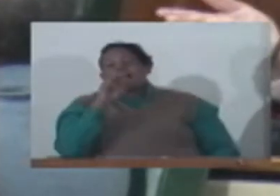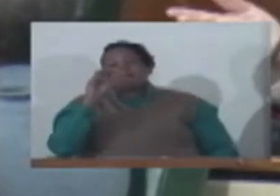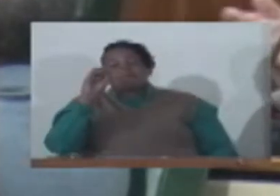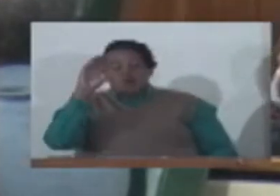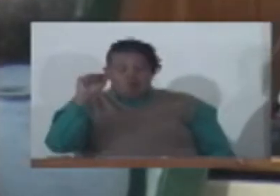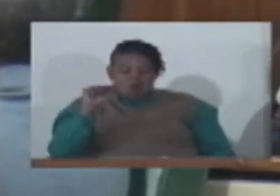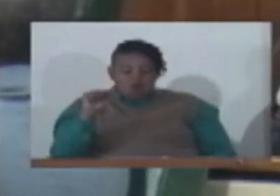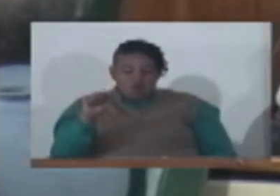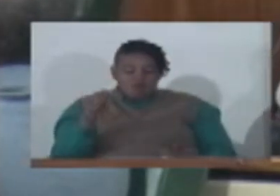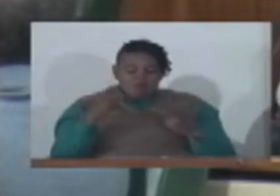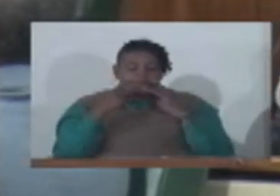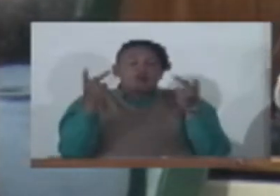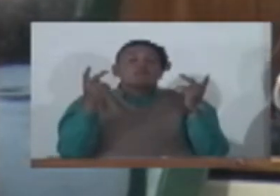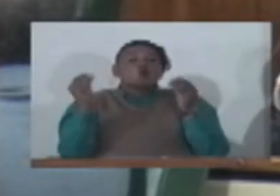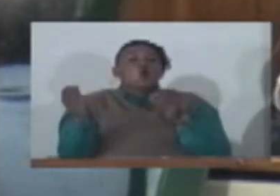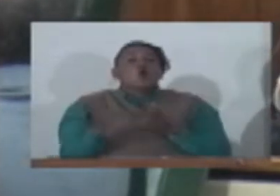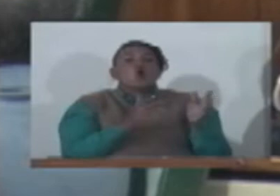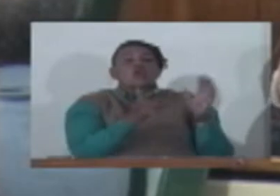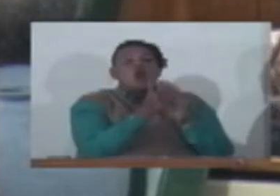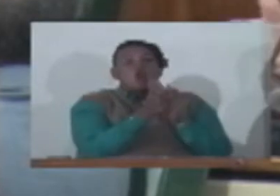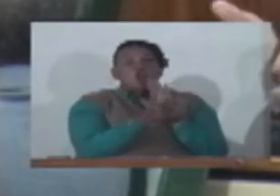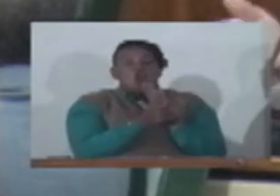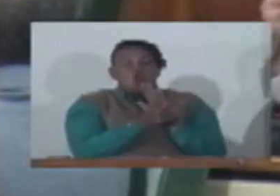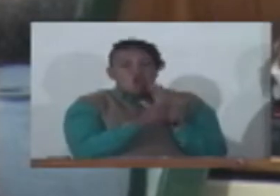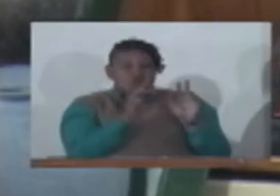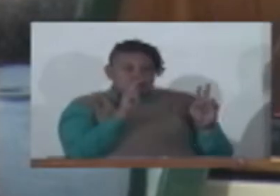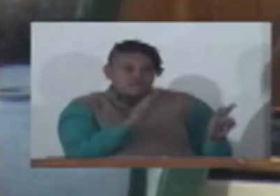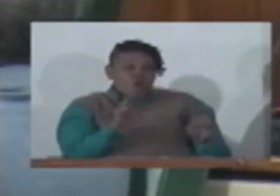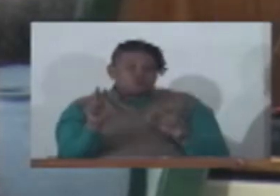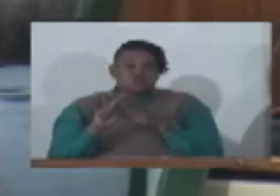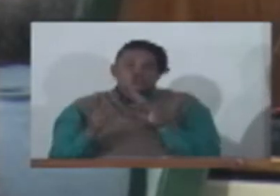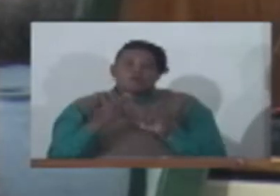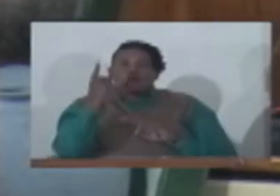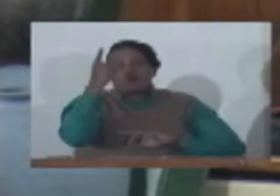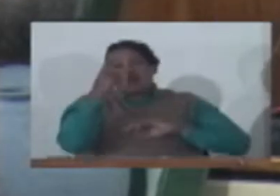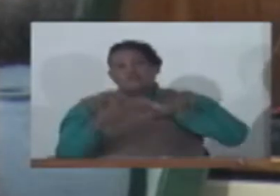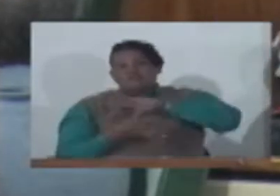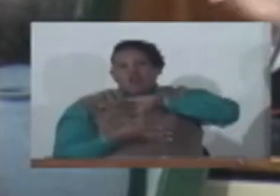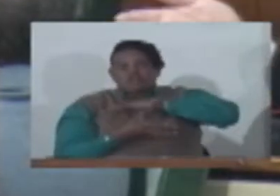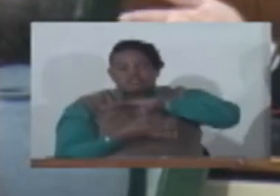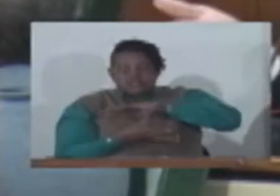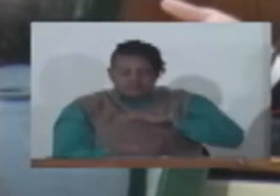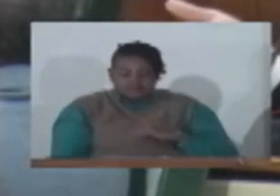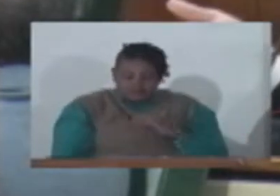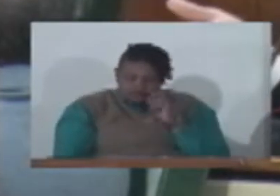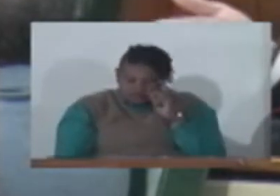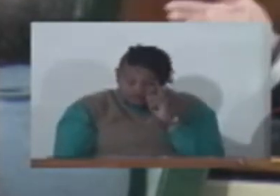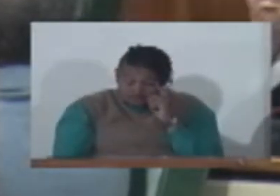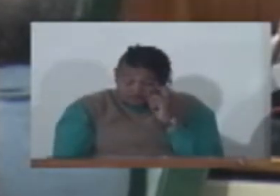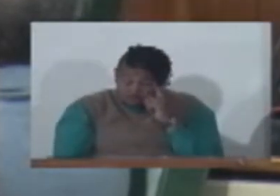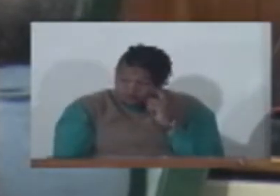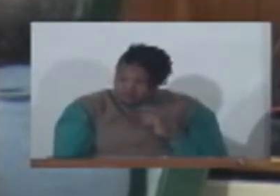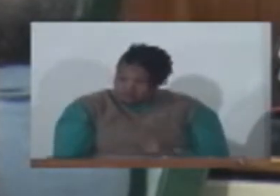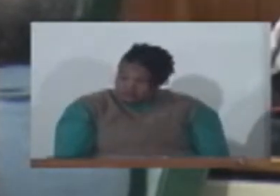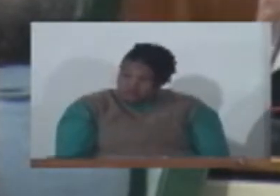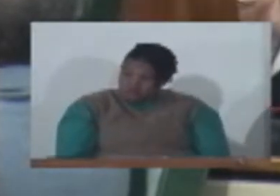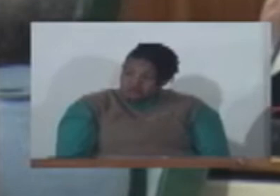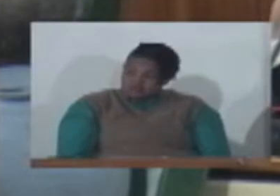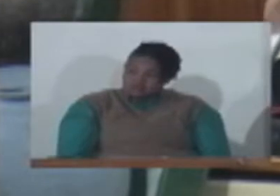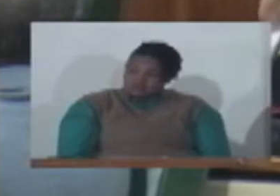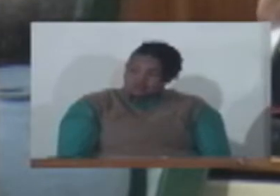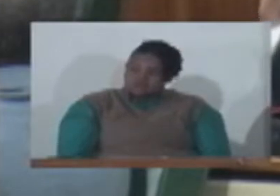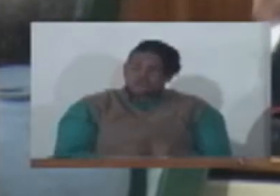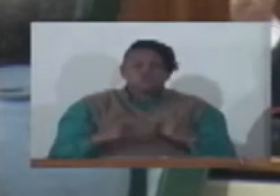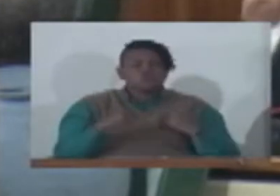made during the minister's sectoral debate presentation yesterday. He spoke of renewed energy and alignment with the private sector as well